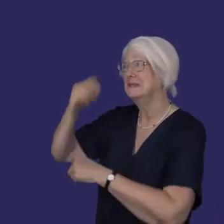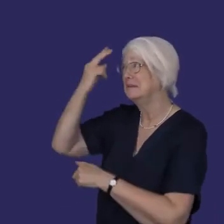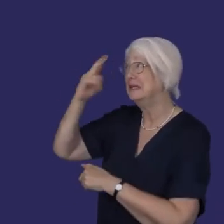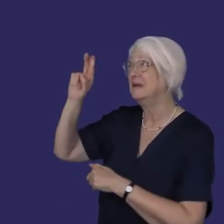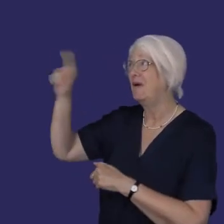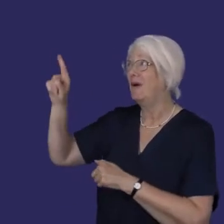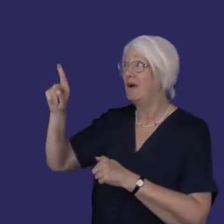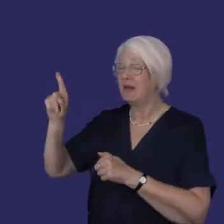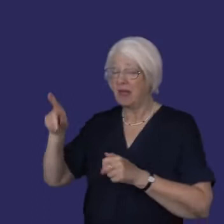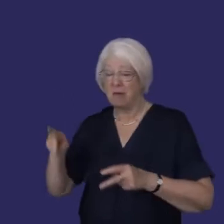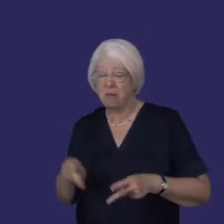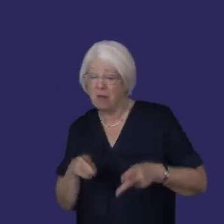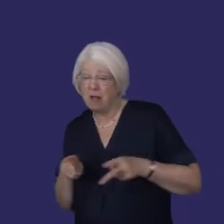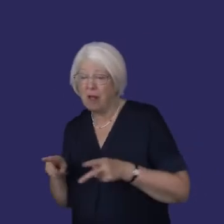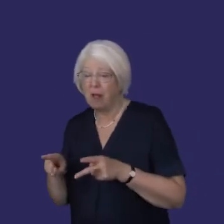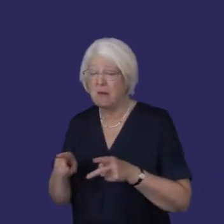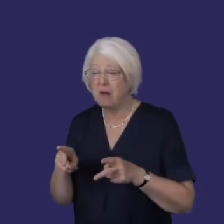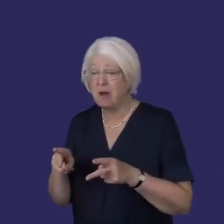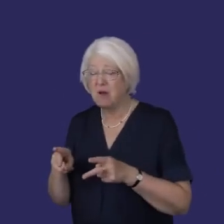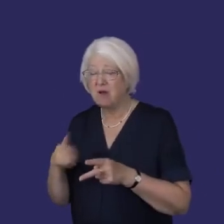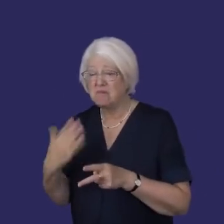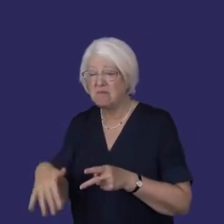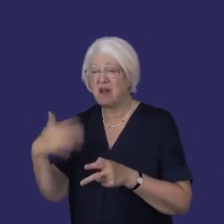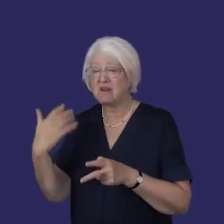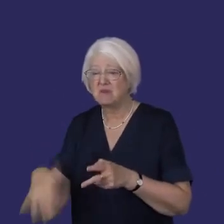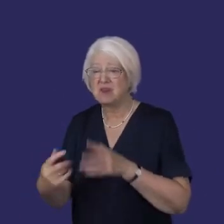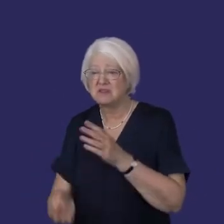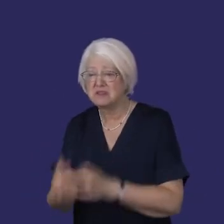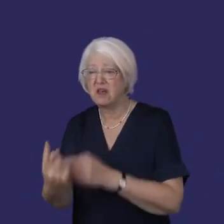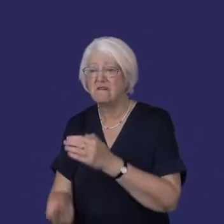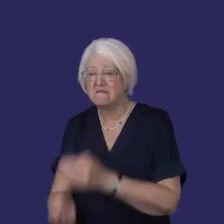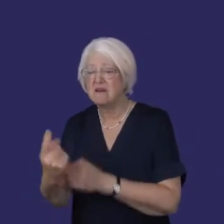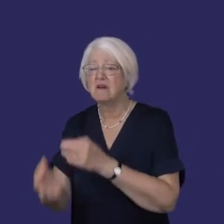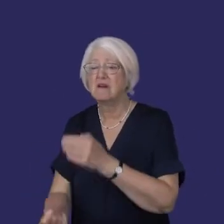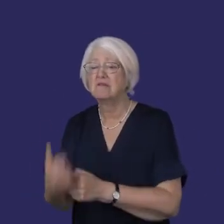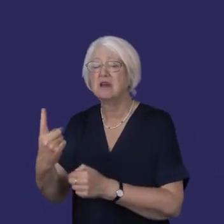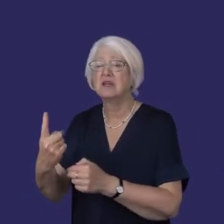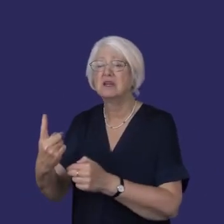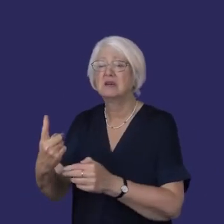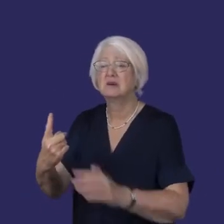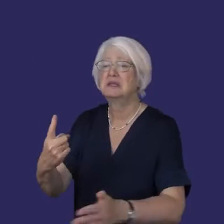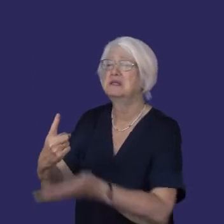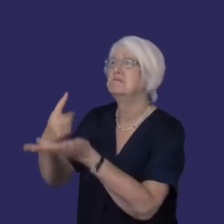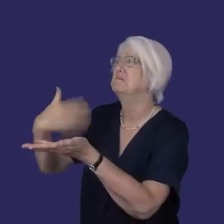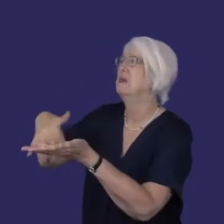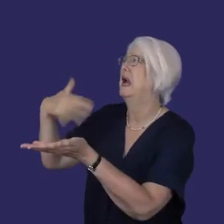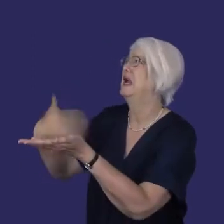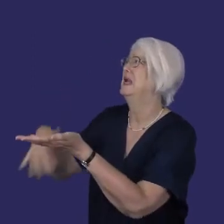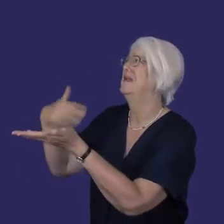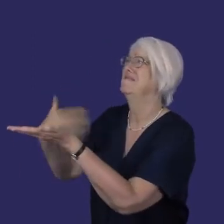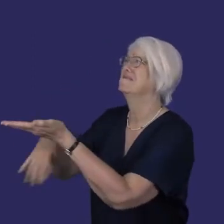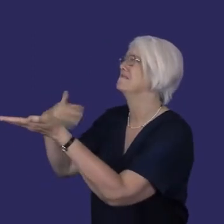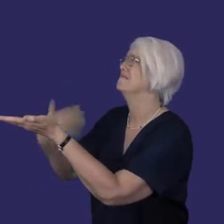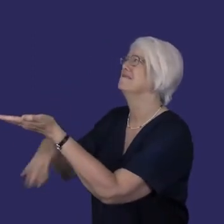Blessed be your name on the road marked with suffering, though there's pain